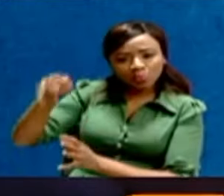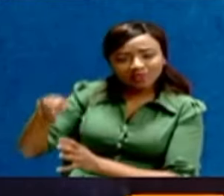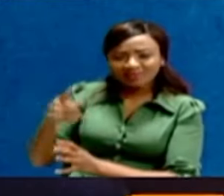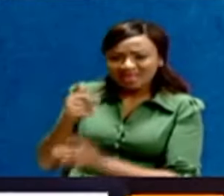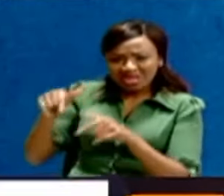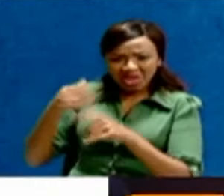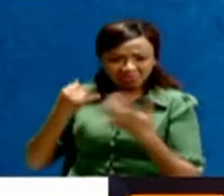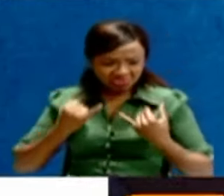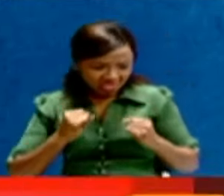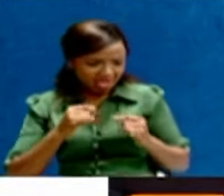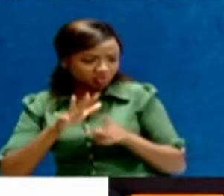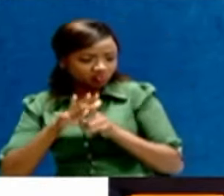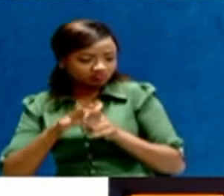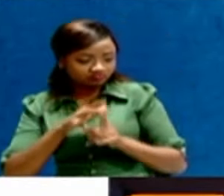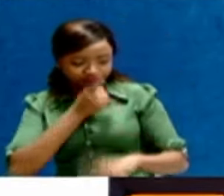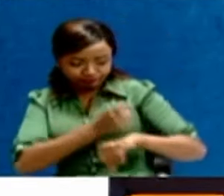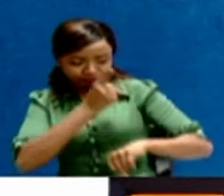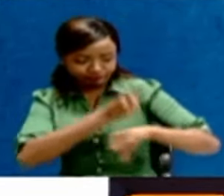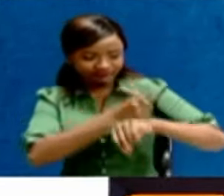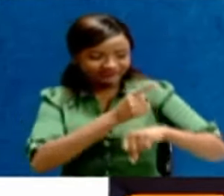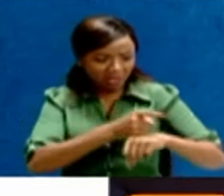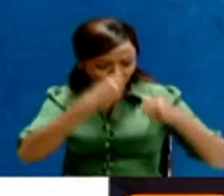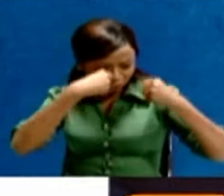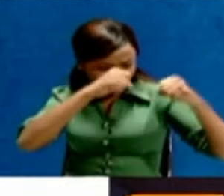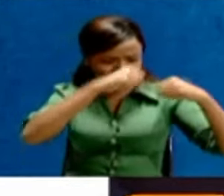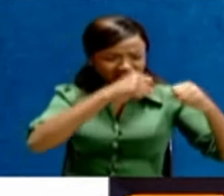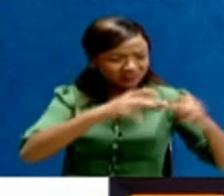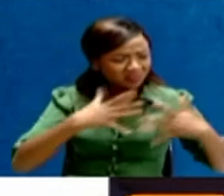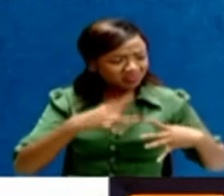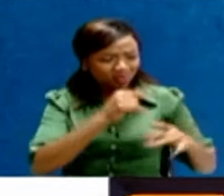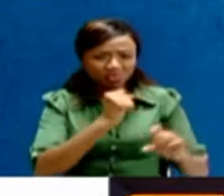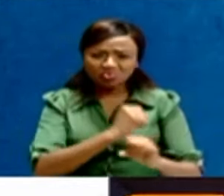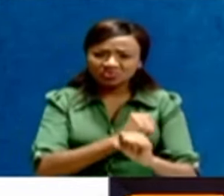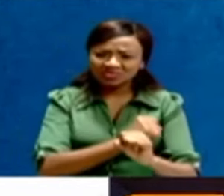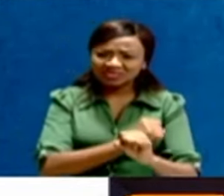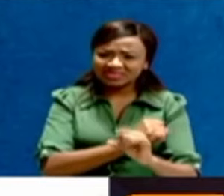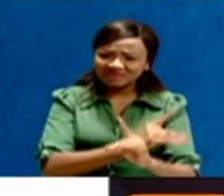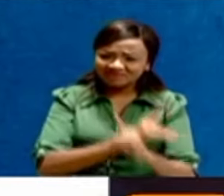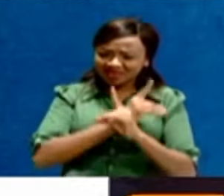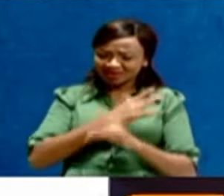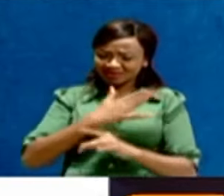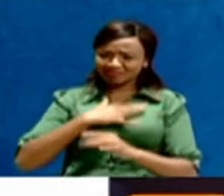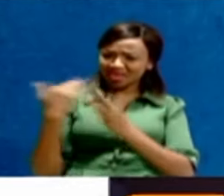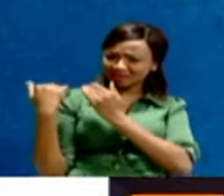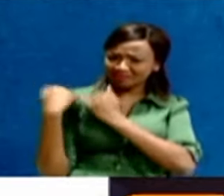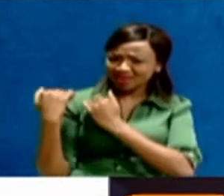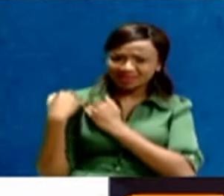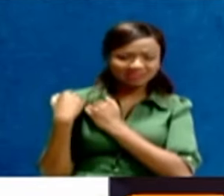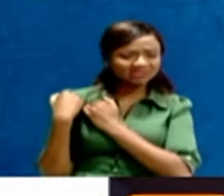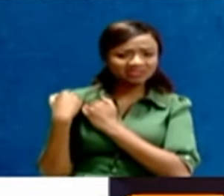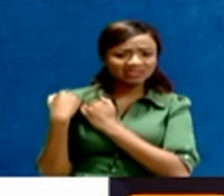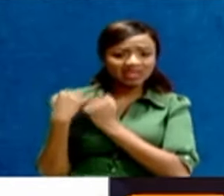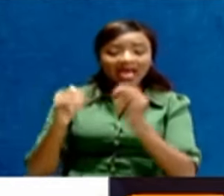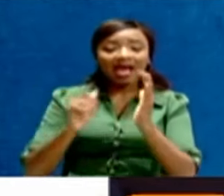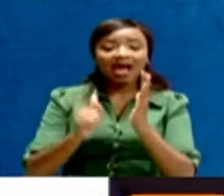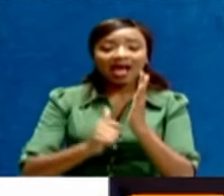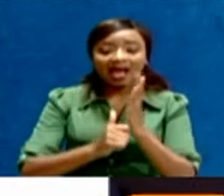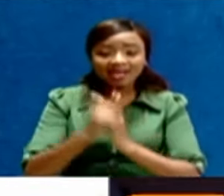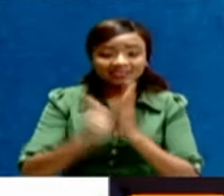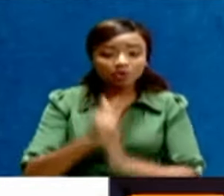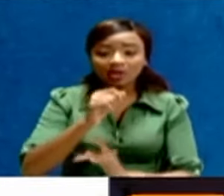intimidate people who stood and who defended their mandate as per Article 96 of the Constitution. Article 96